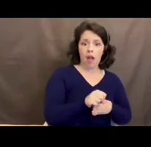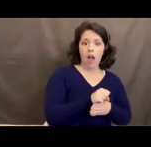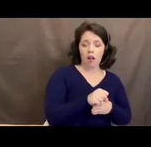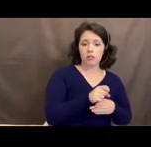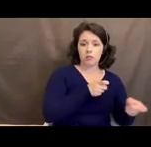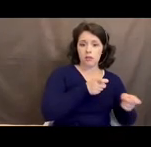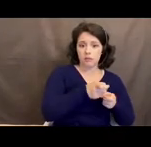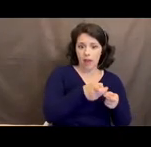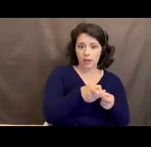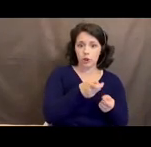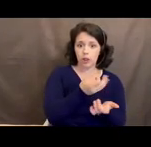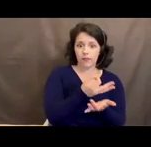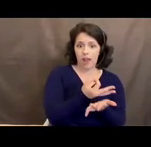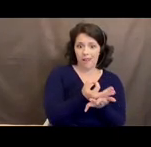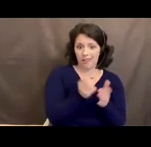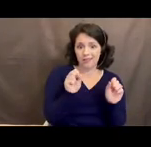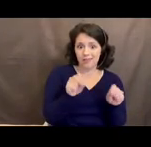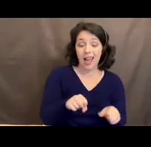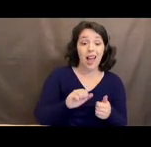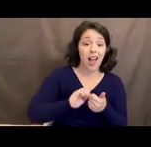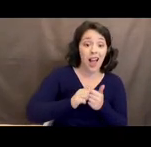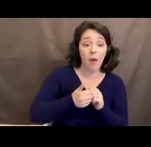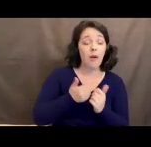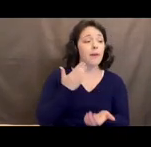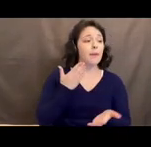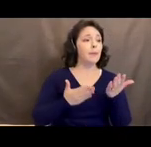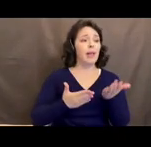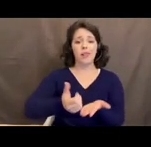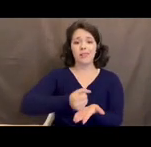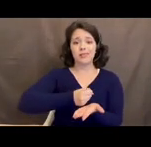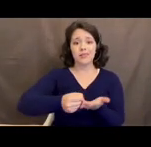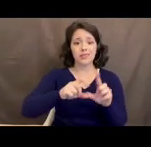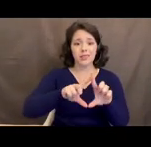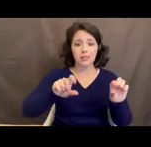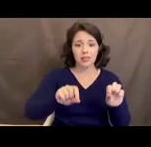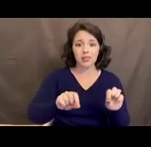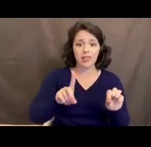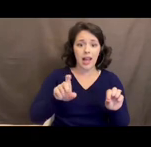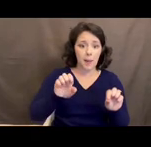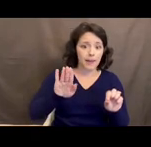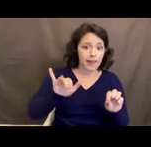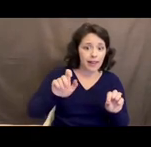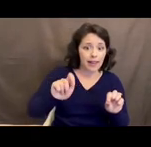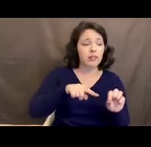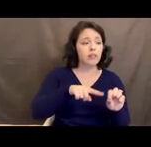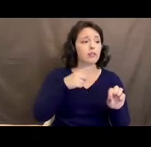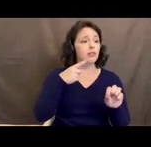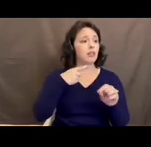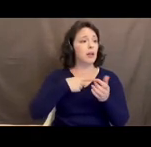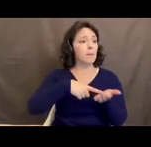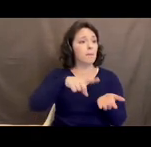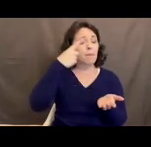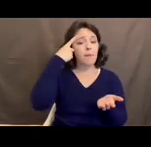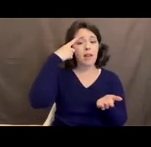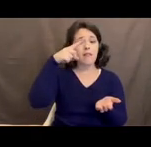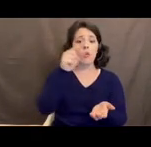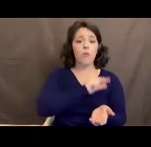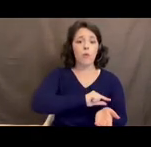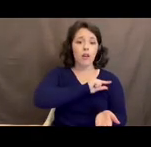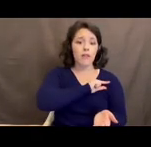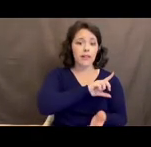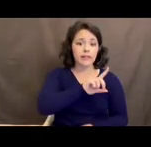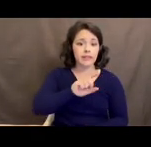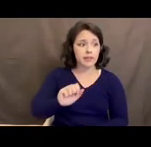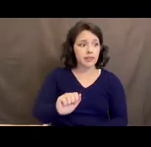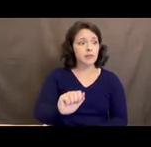using prepaid debit card with limited access to ABLE funds to pay for QDEs, and ABLE can certainly